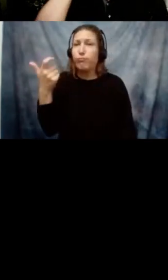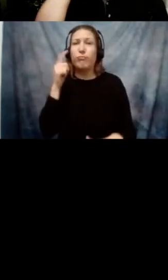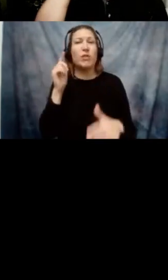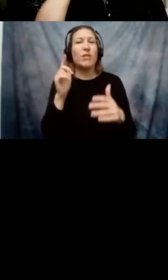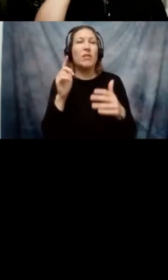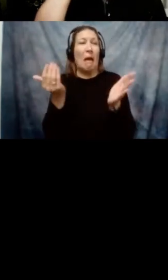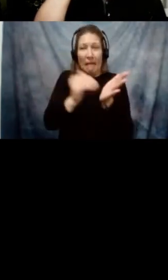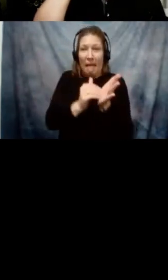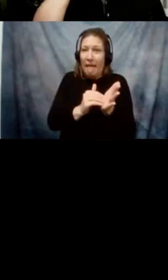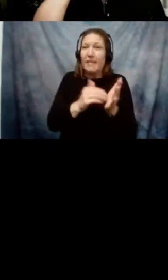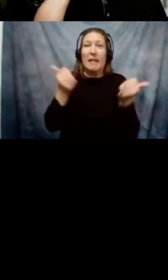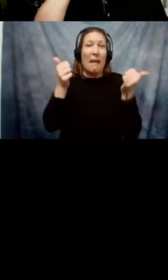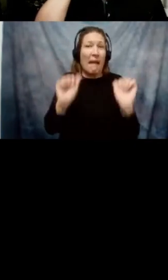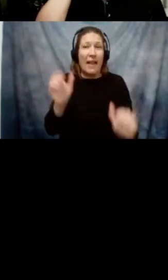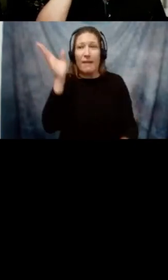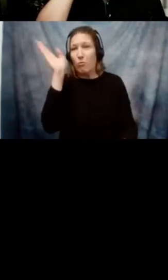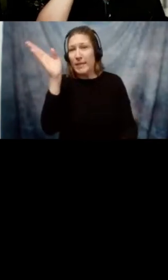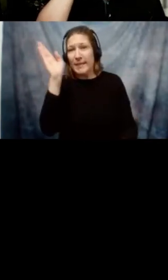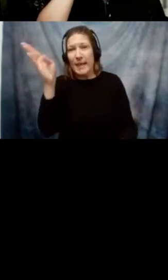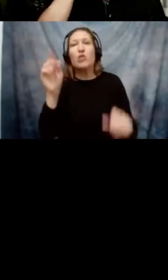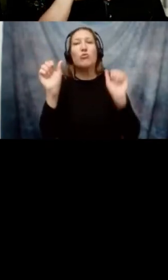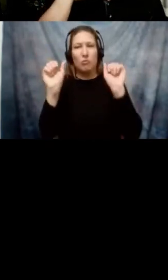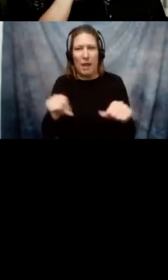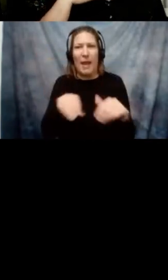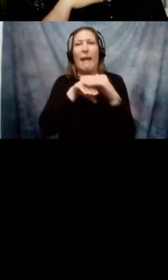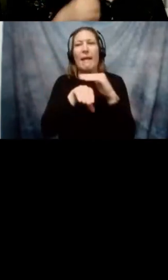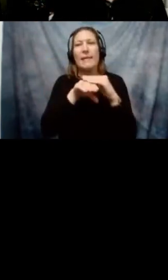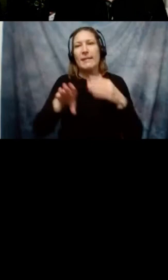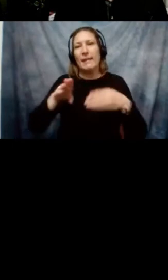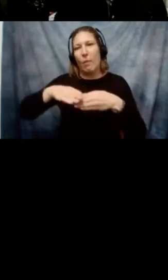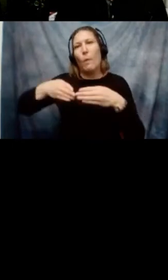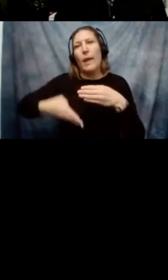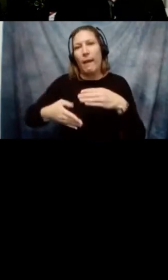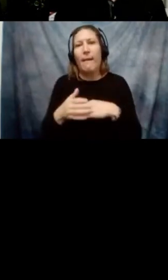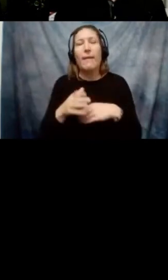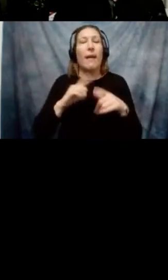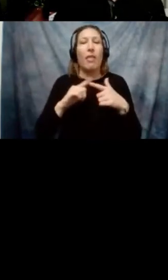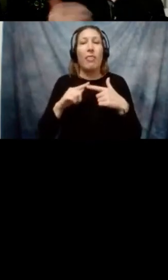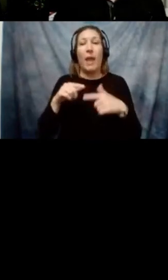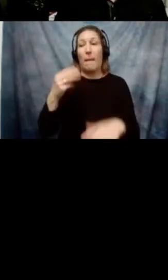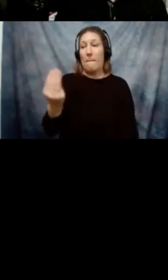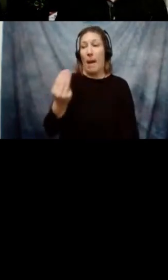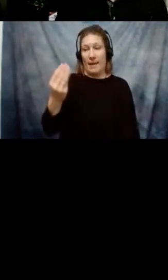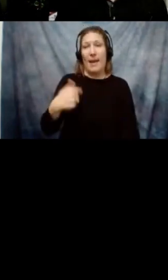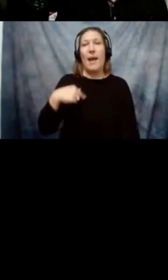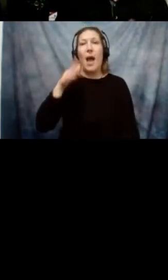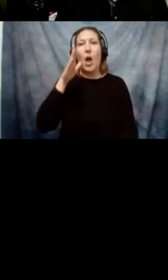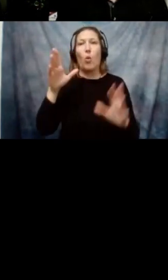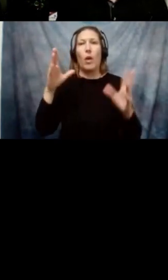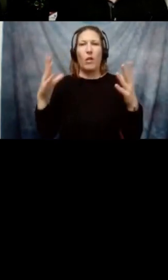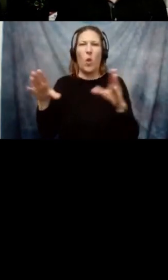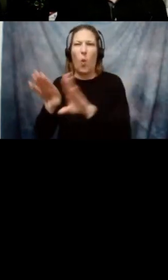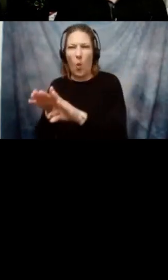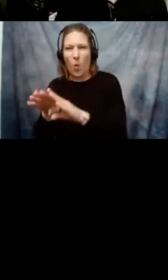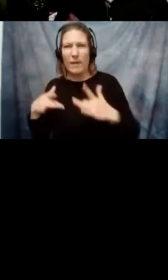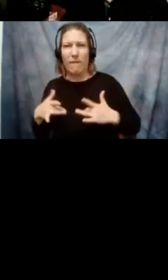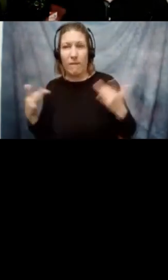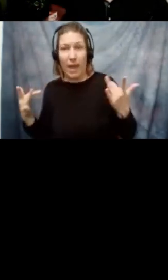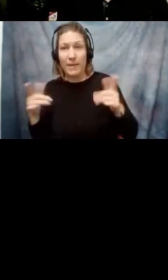this AirMeet instance probably until Monday. So if you want to go back and look at the recordings back here